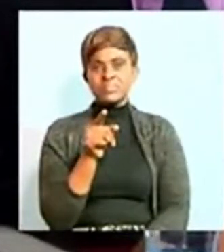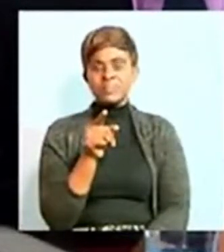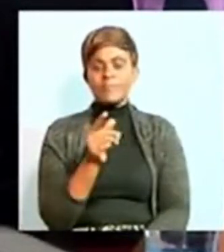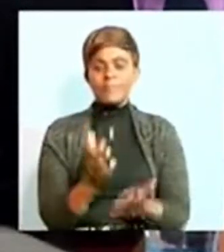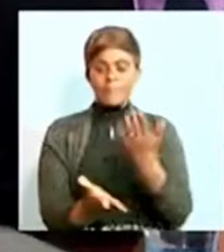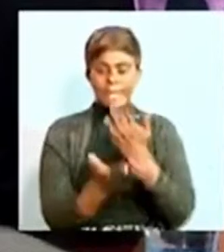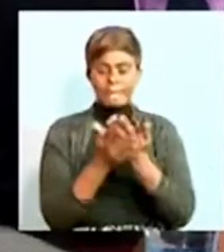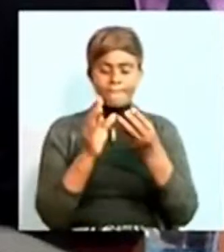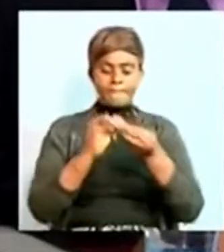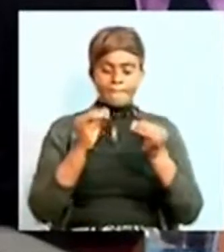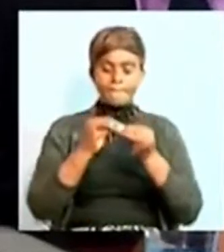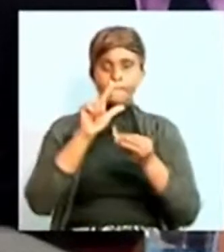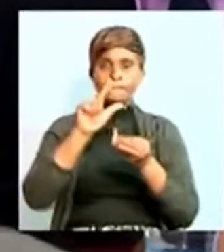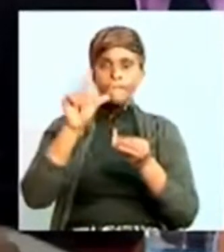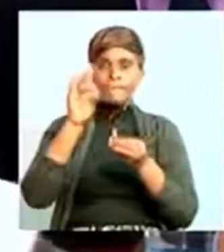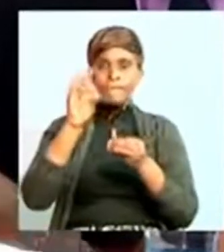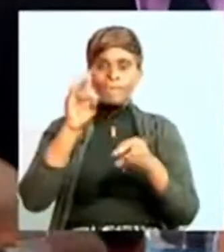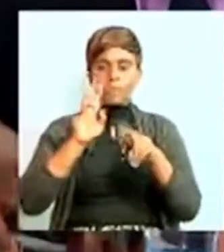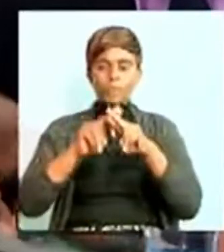Appendix 27, Chair.